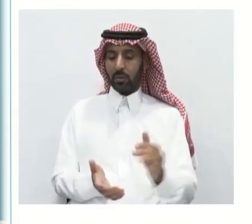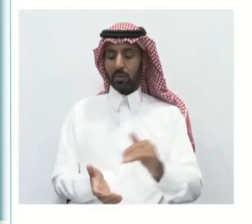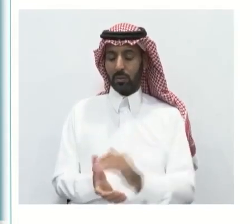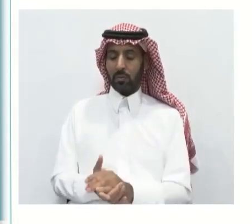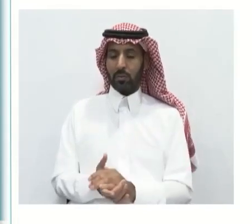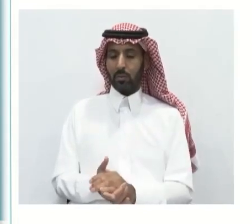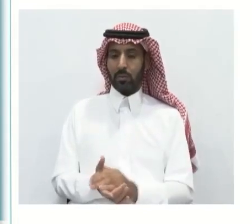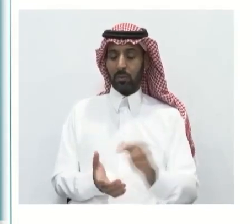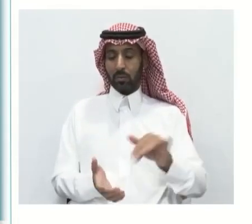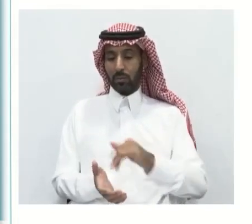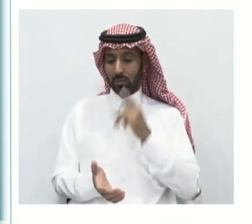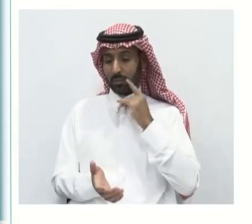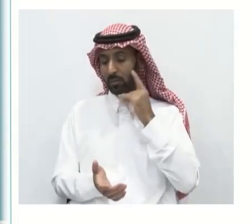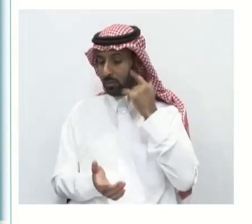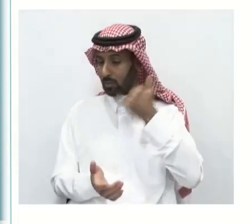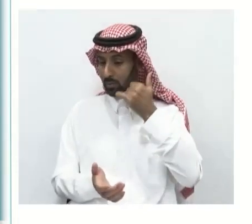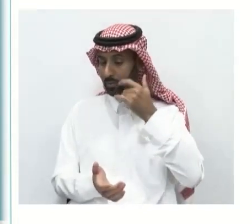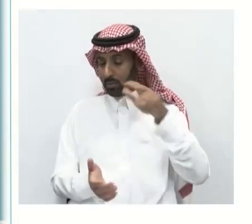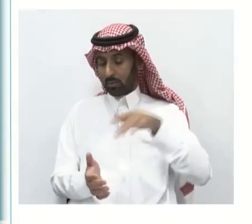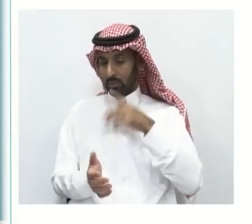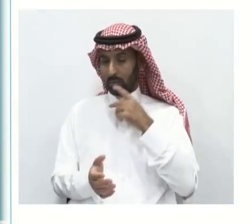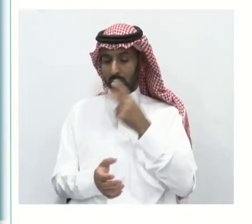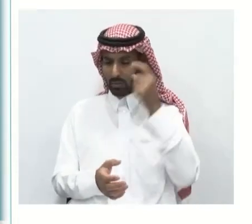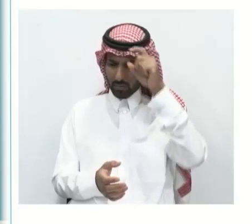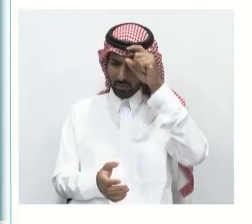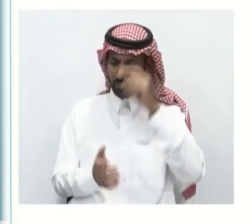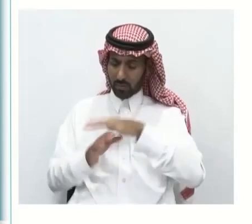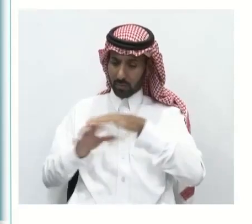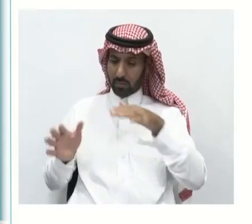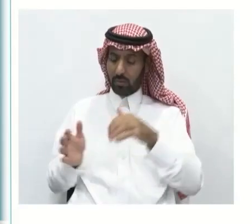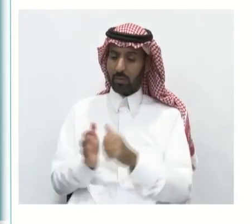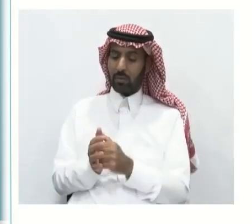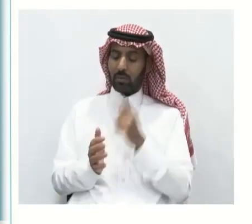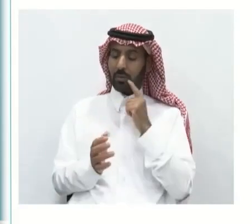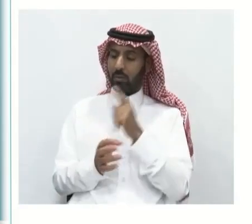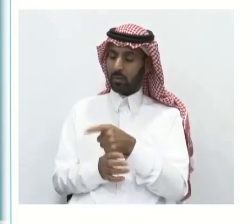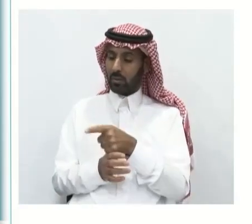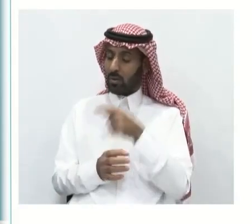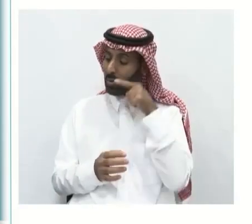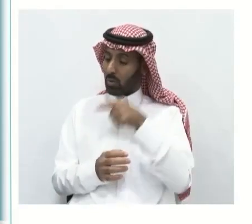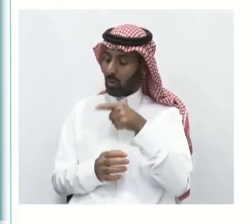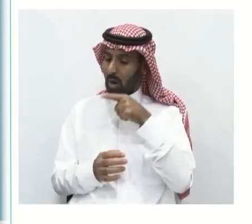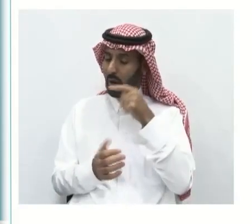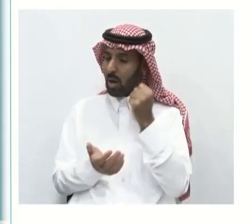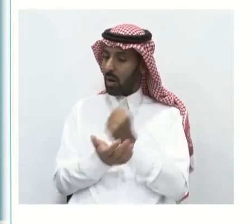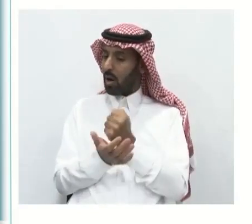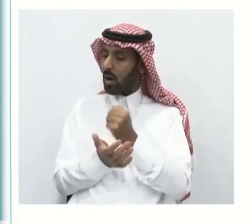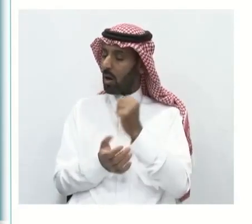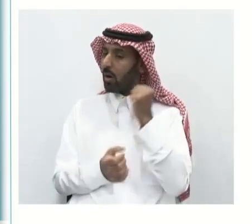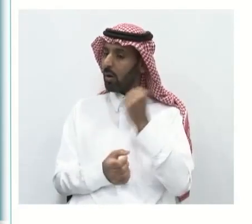day, Jenna brought Combs's cell phone to the station. He was arrested and charged with murder. Why?